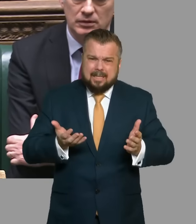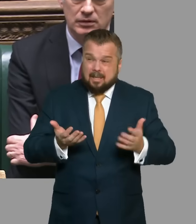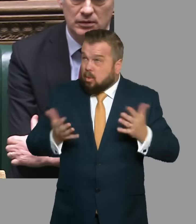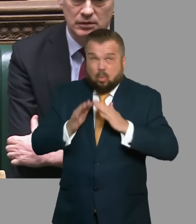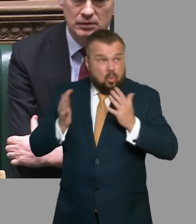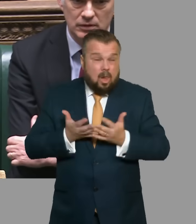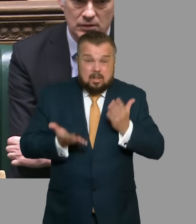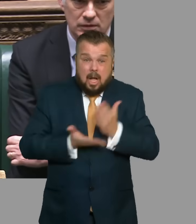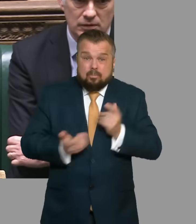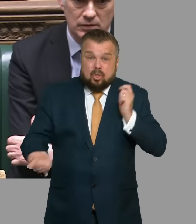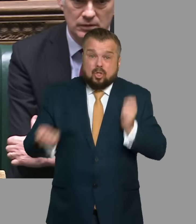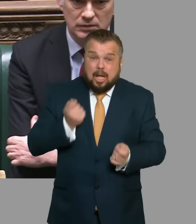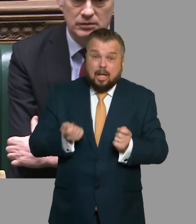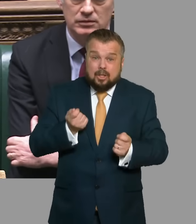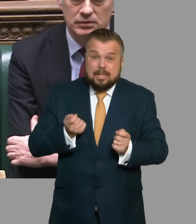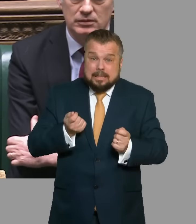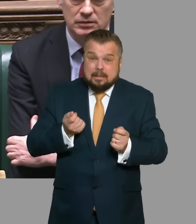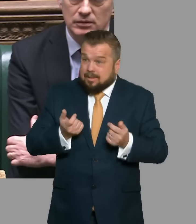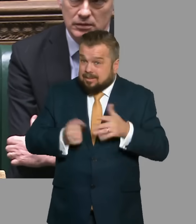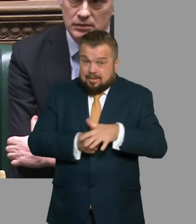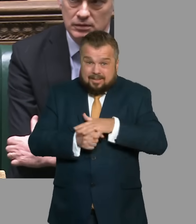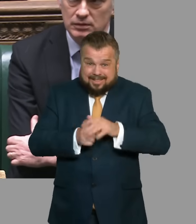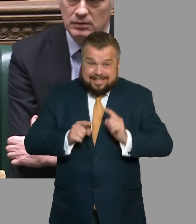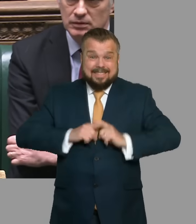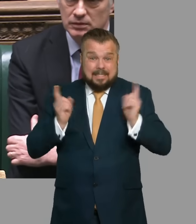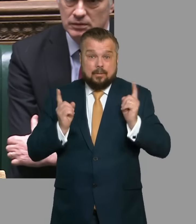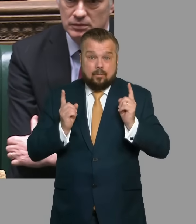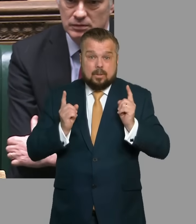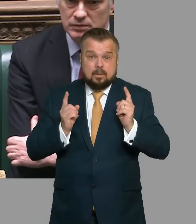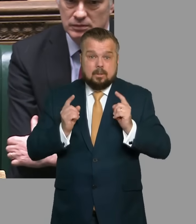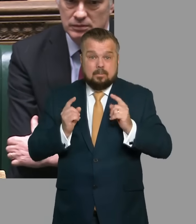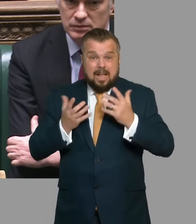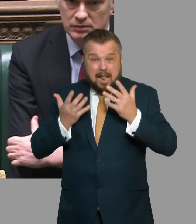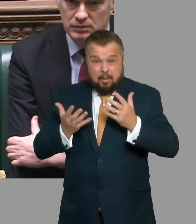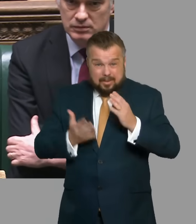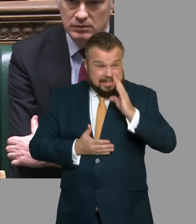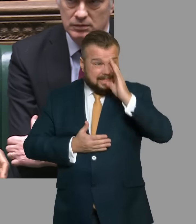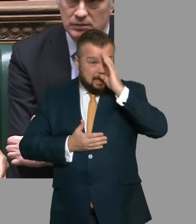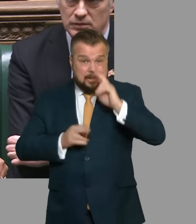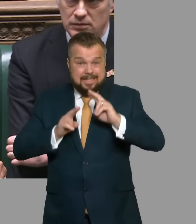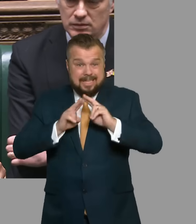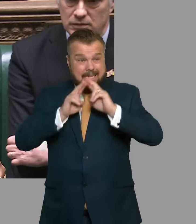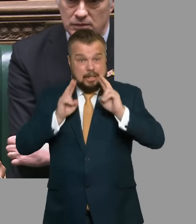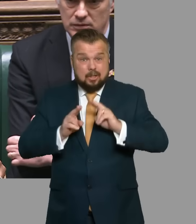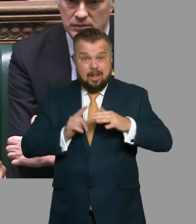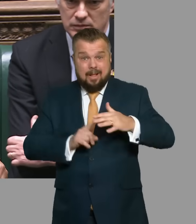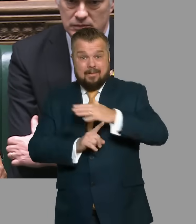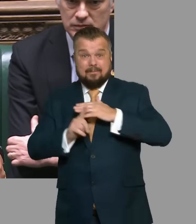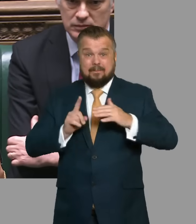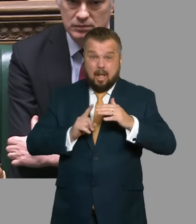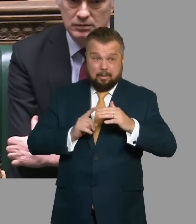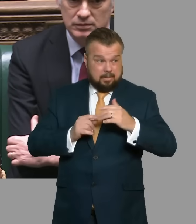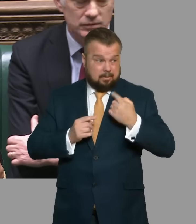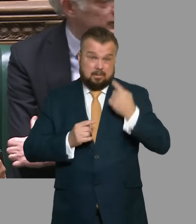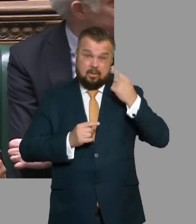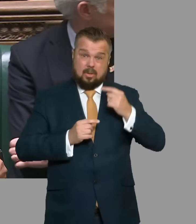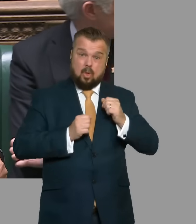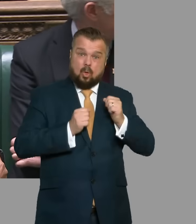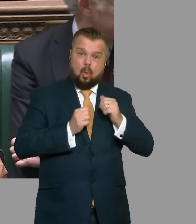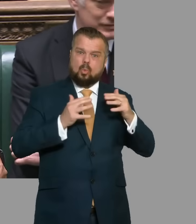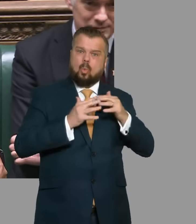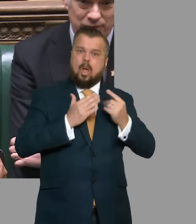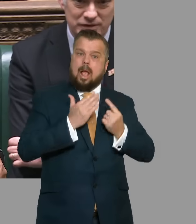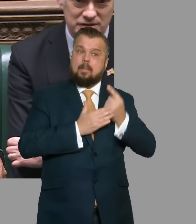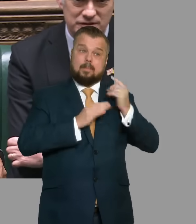week, the head of the armed forces, not me, the head of the armed forces warned that our military faces a